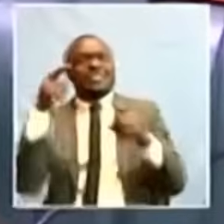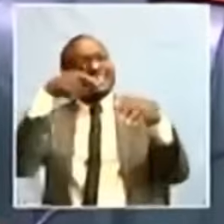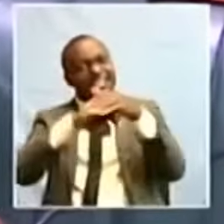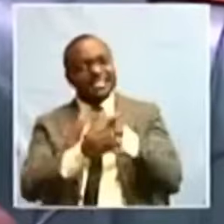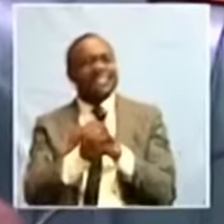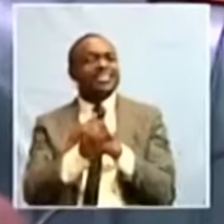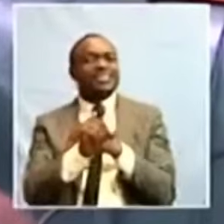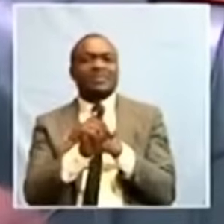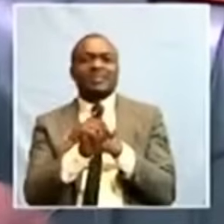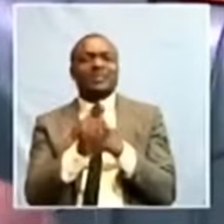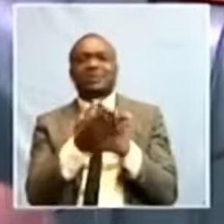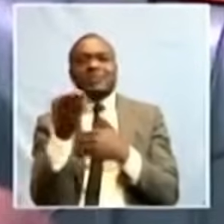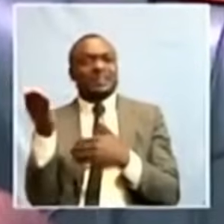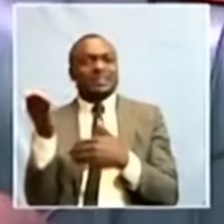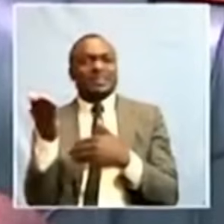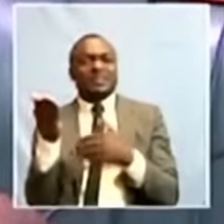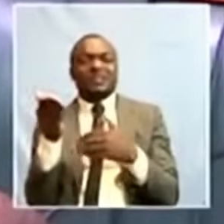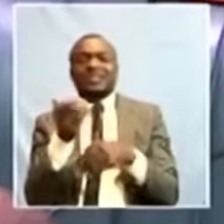in another mood.